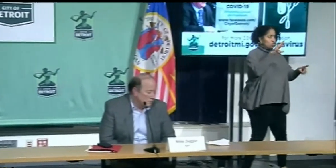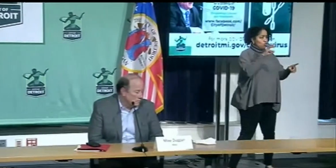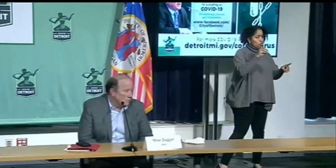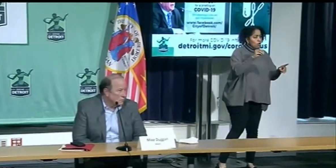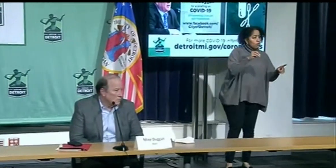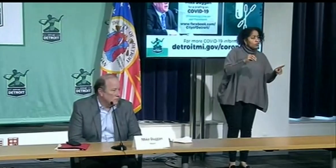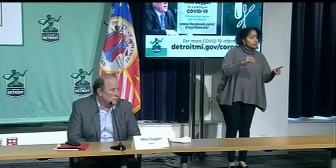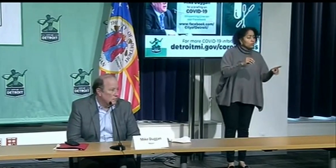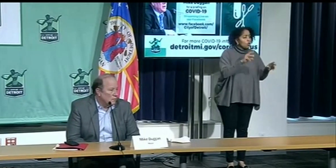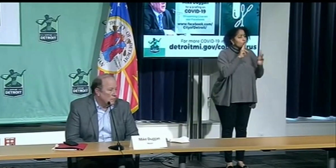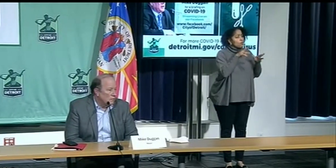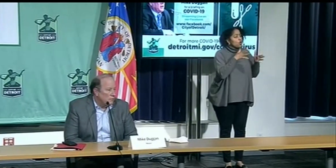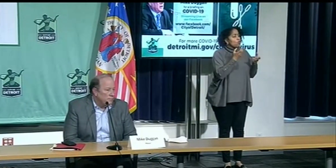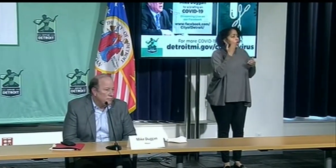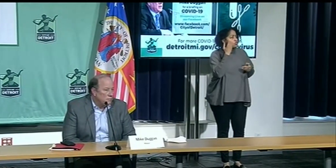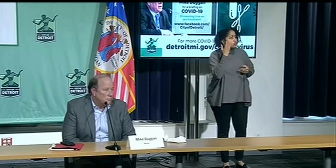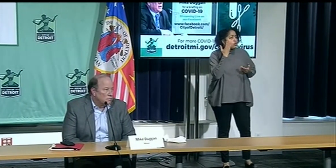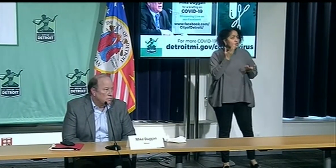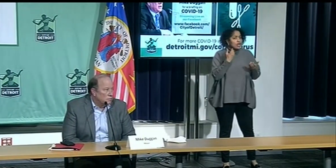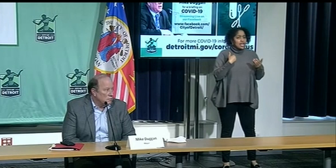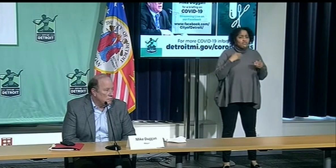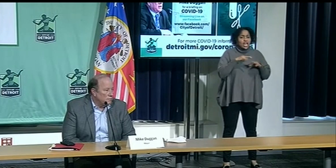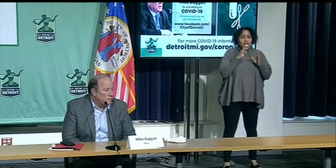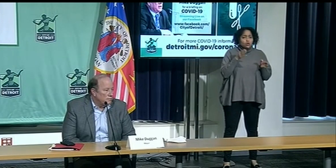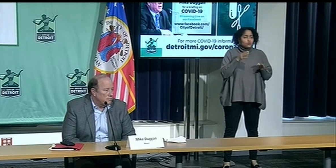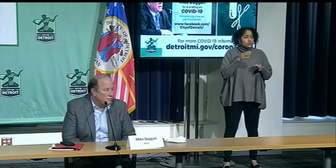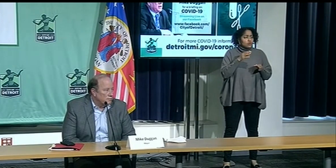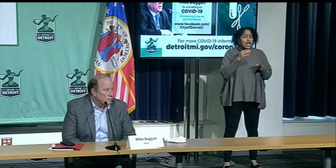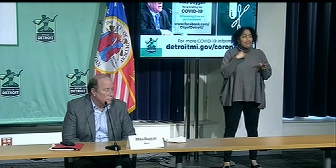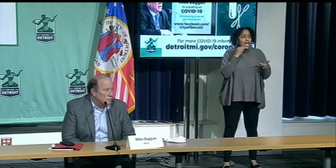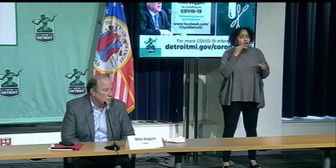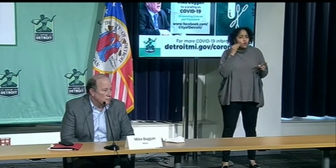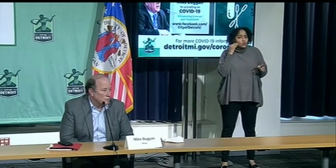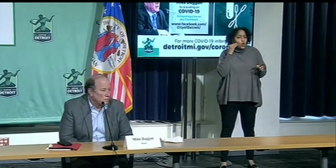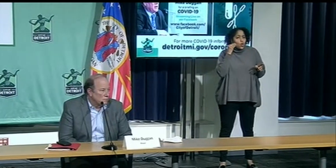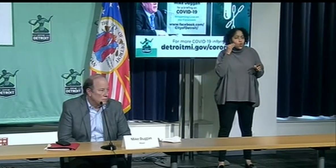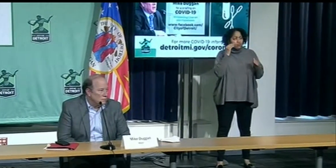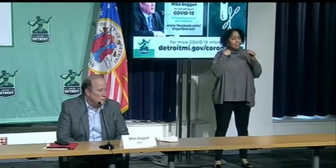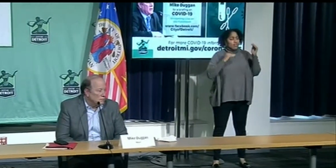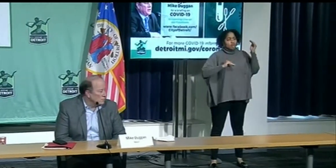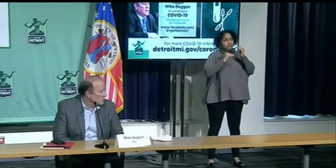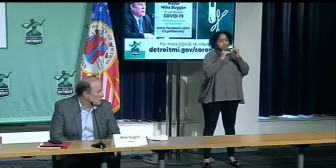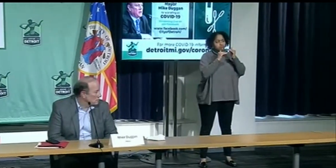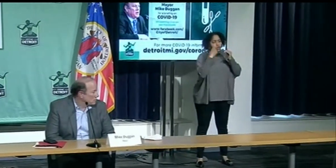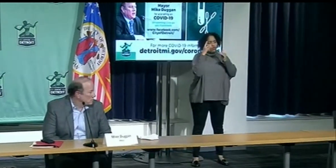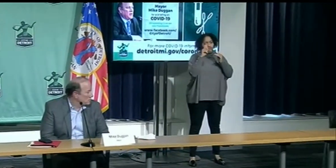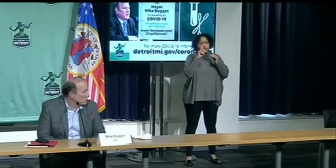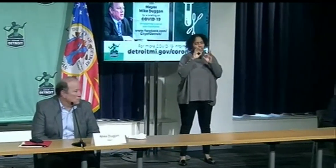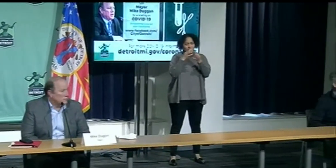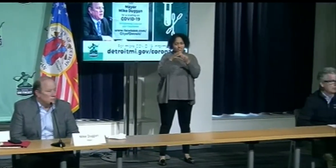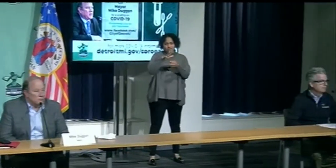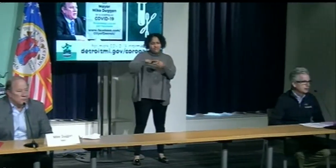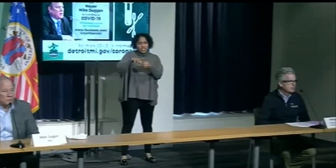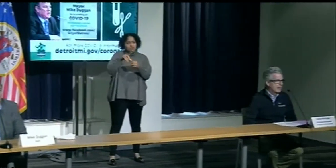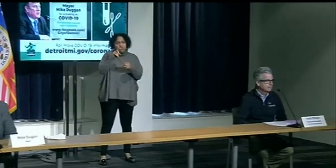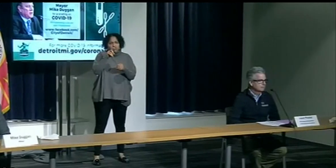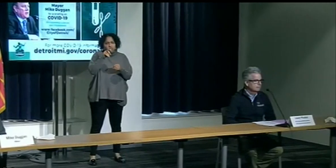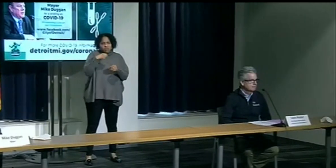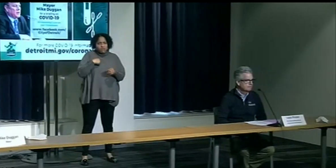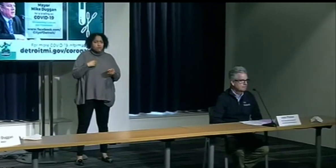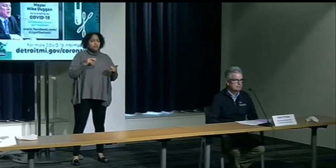Reporter wanted to know if there is a household limit on the amount of assistance that a family can get. No, there's